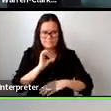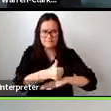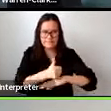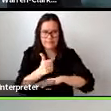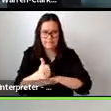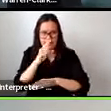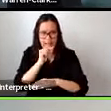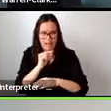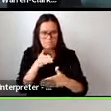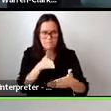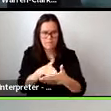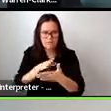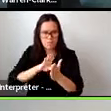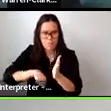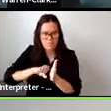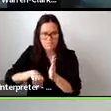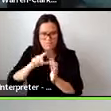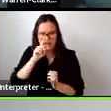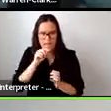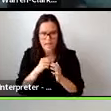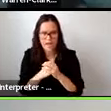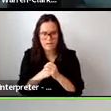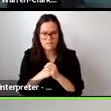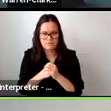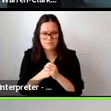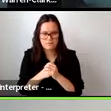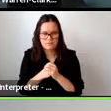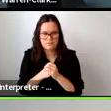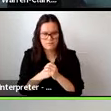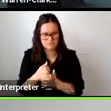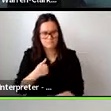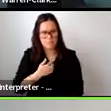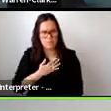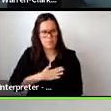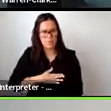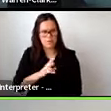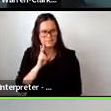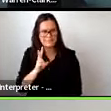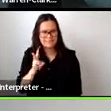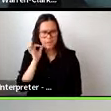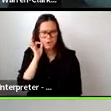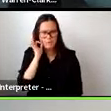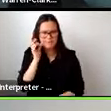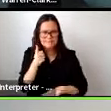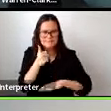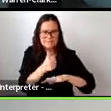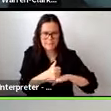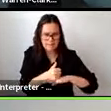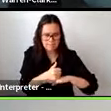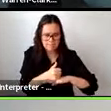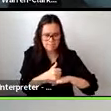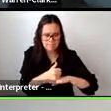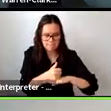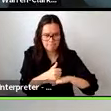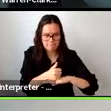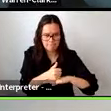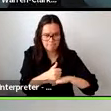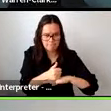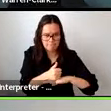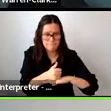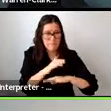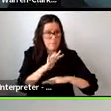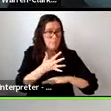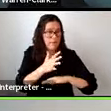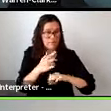would have liked to see a committee set up first, possibly called Accessibility